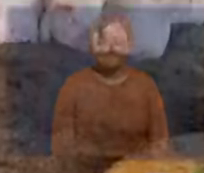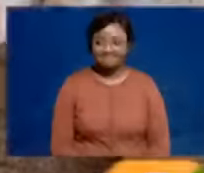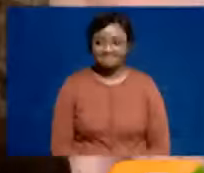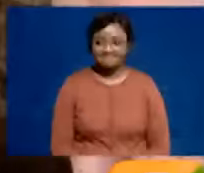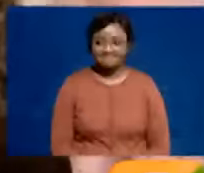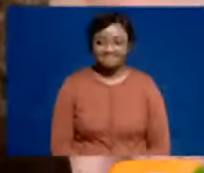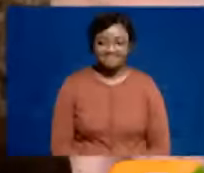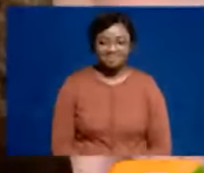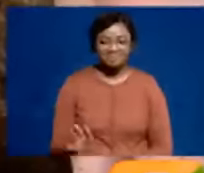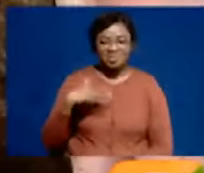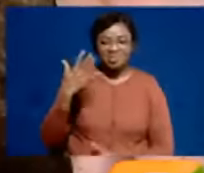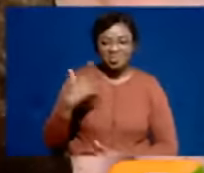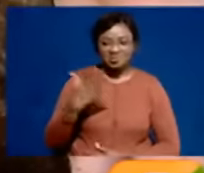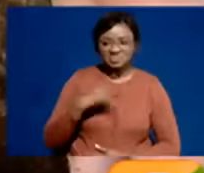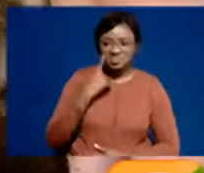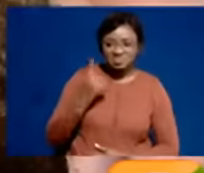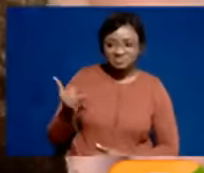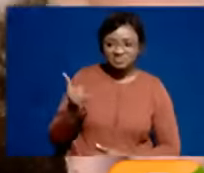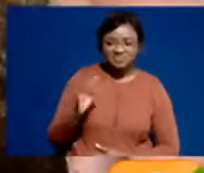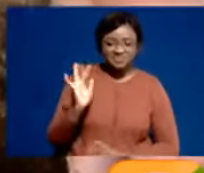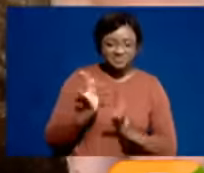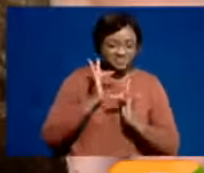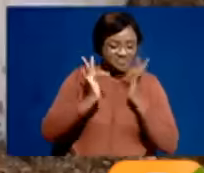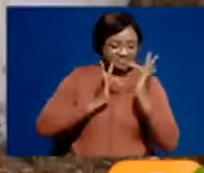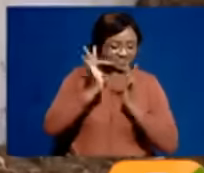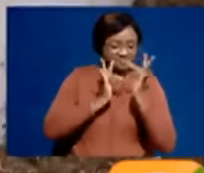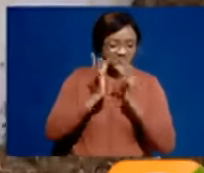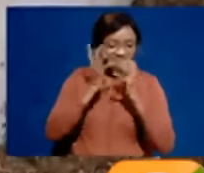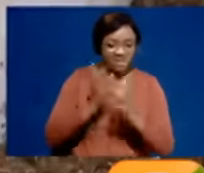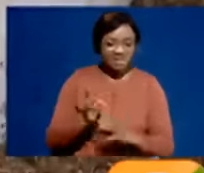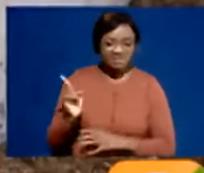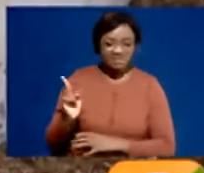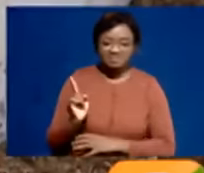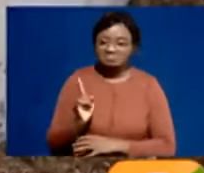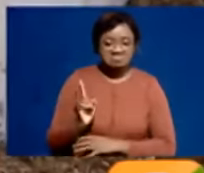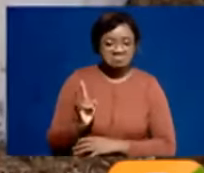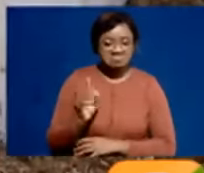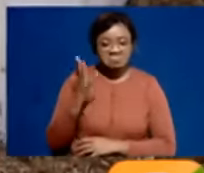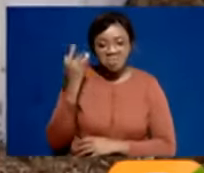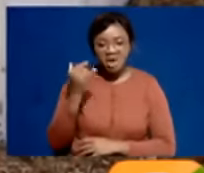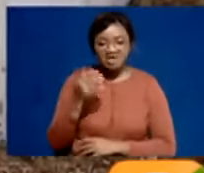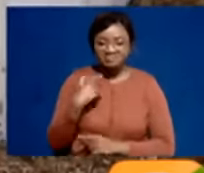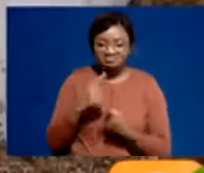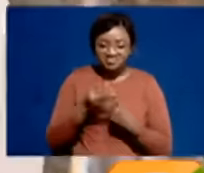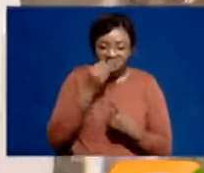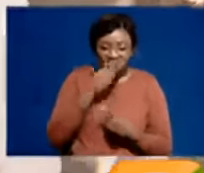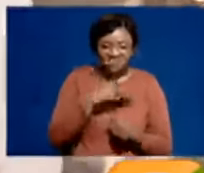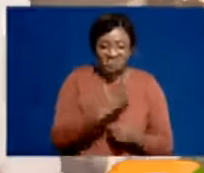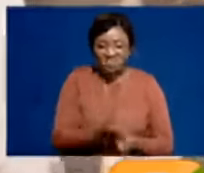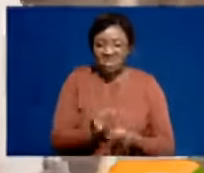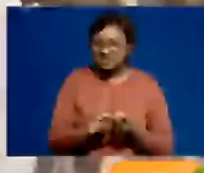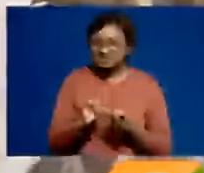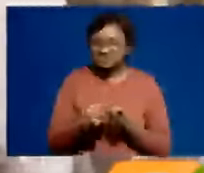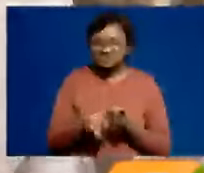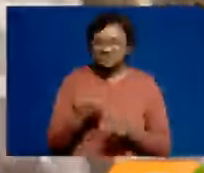Pig sties are commonly associated with pungent smell due to a mixture of decomposing leftover foodstuff and